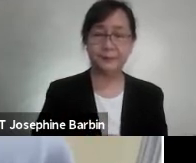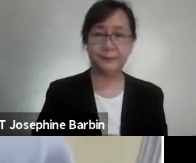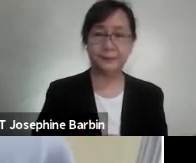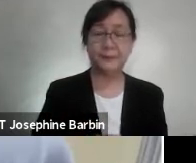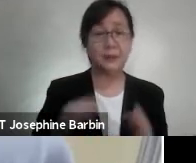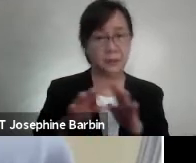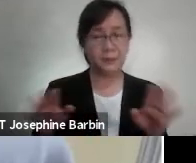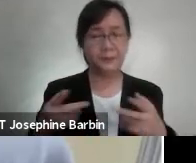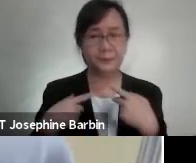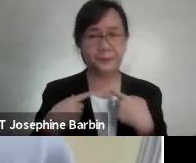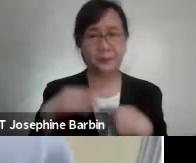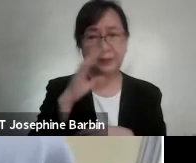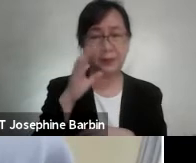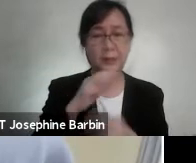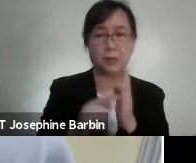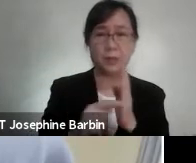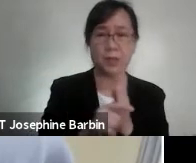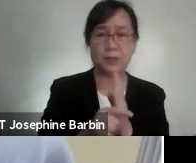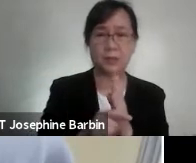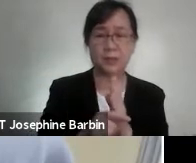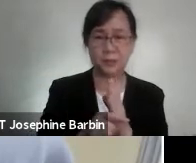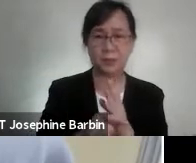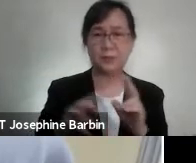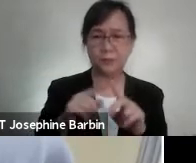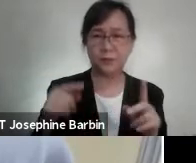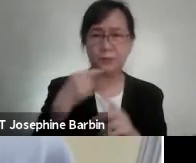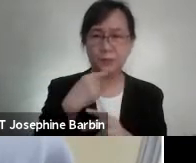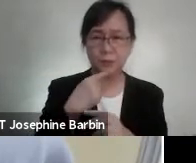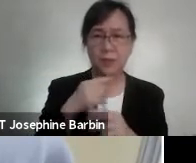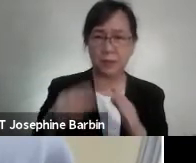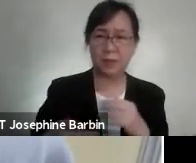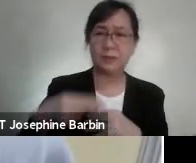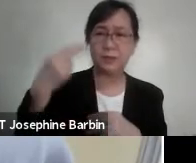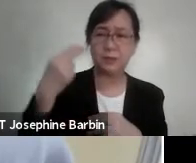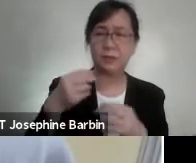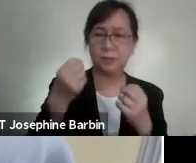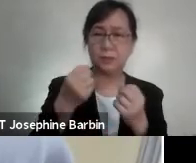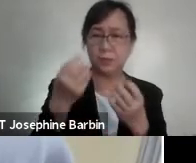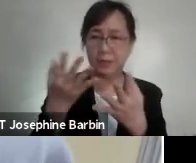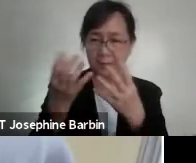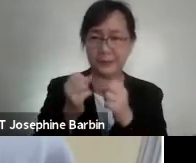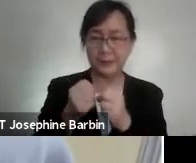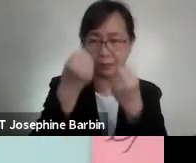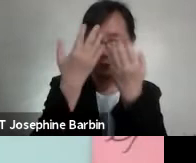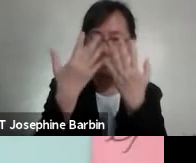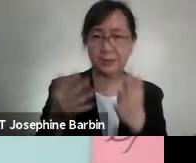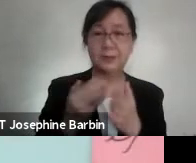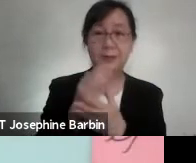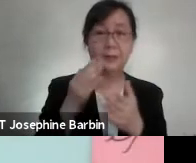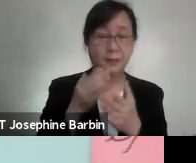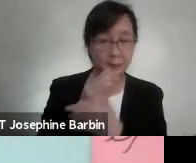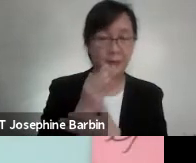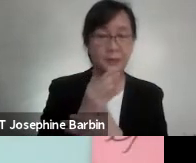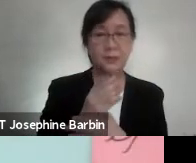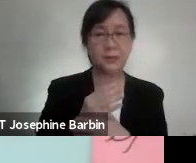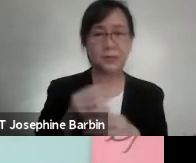Children also see technology as absolutely critical to their right to access information. And that right to information they